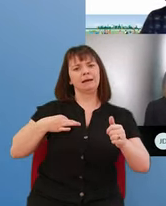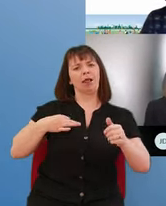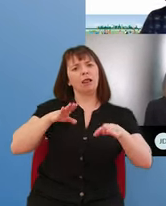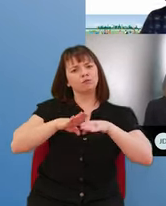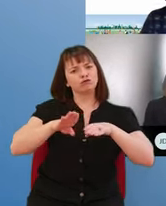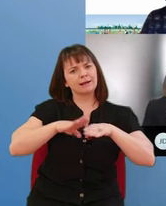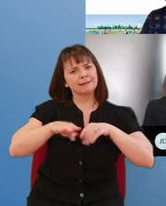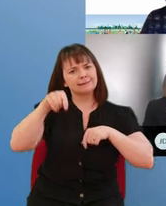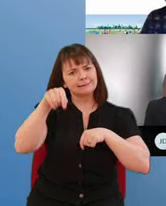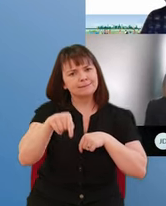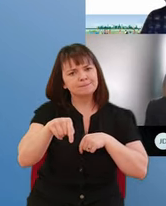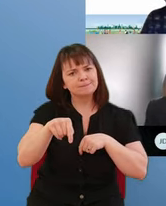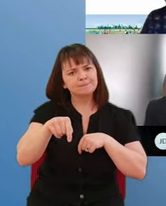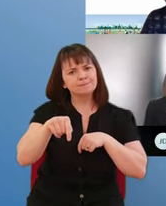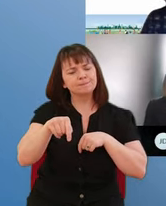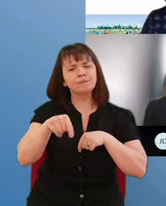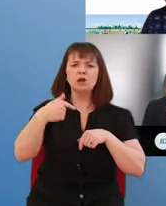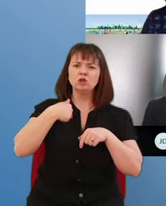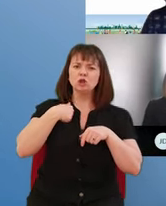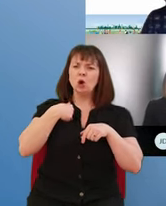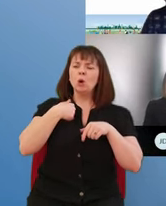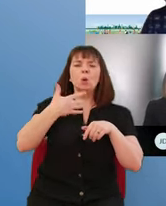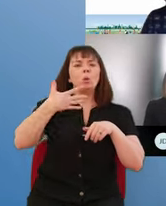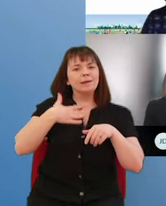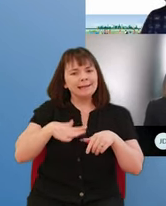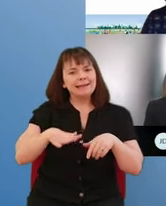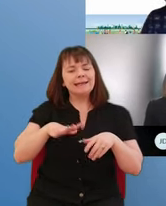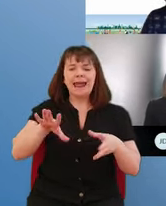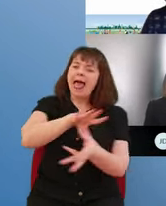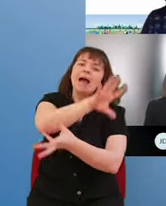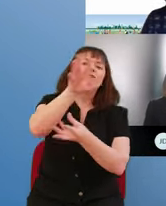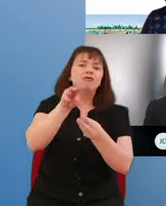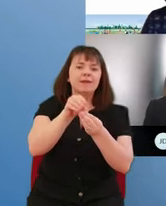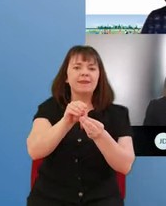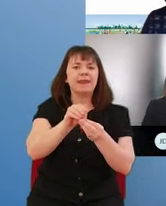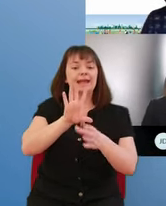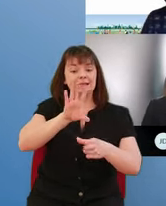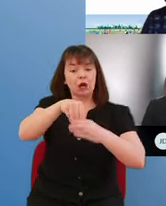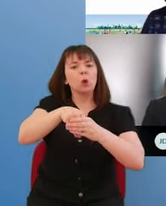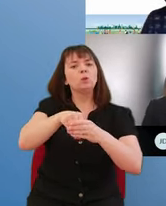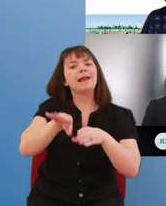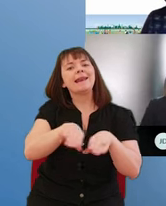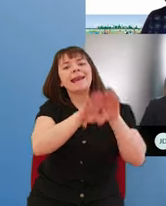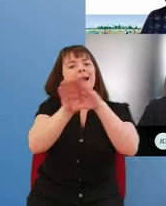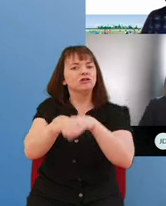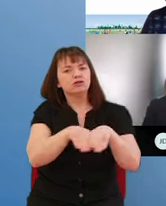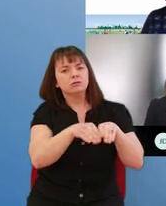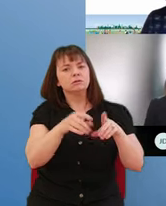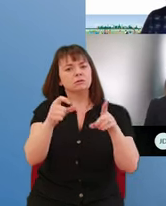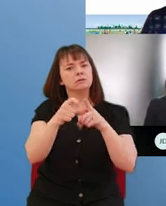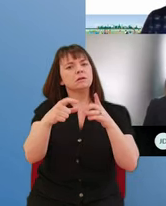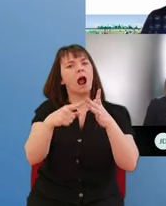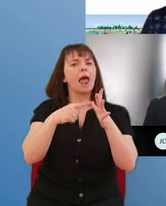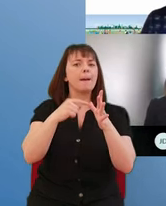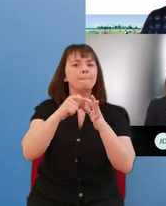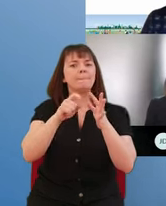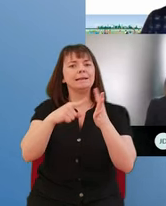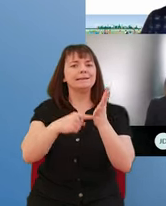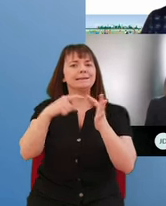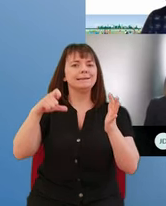QoF. So we perceive that there will be two things. It will help restore good quality routine diabetes care, and it